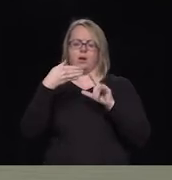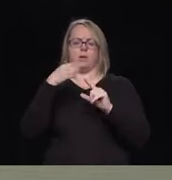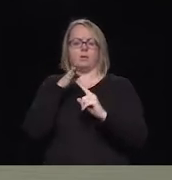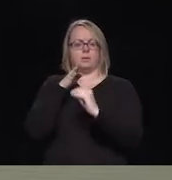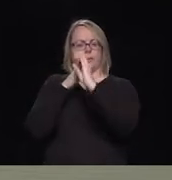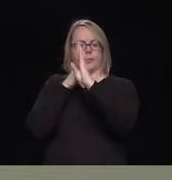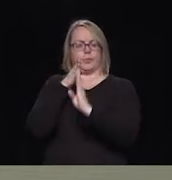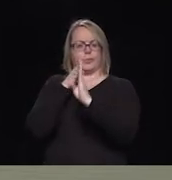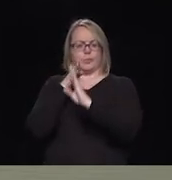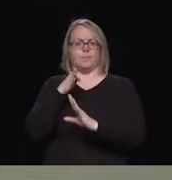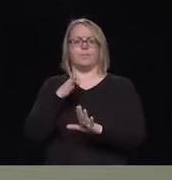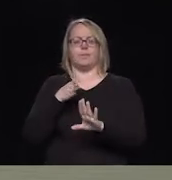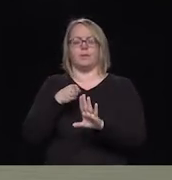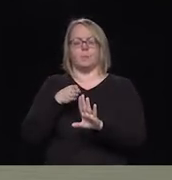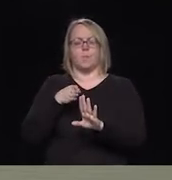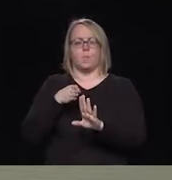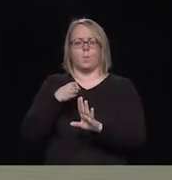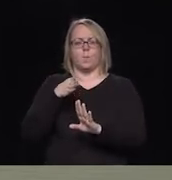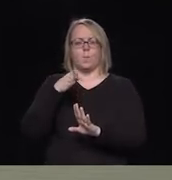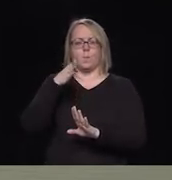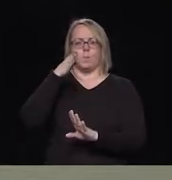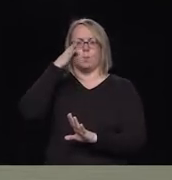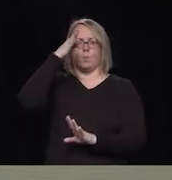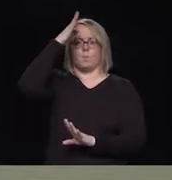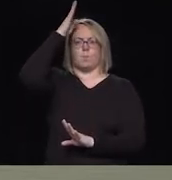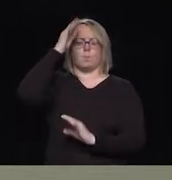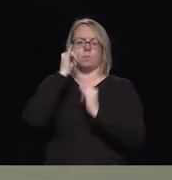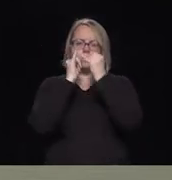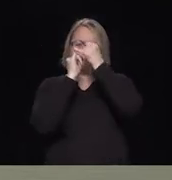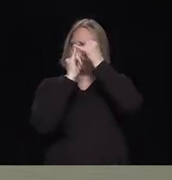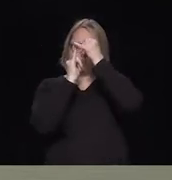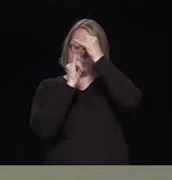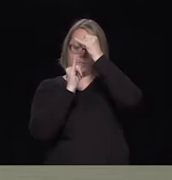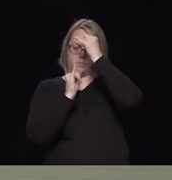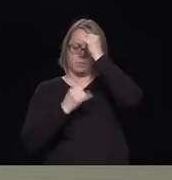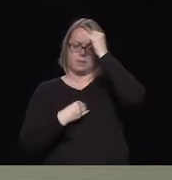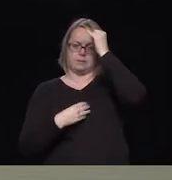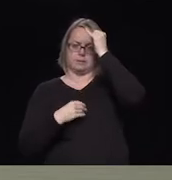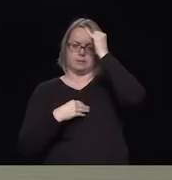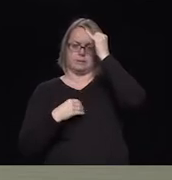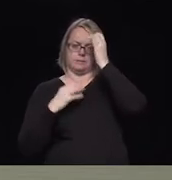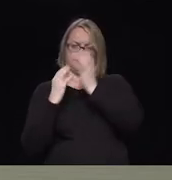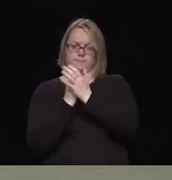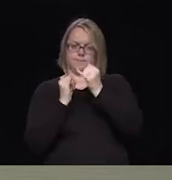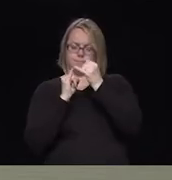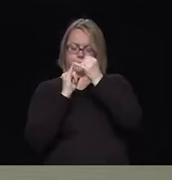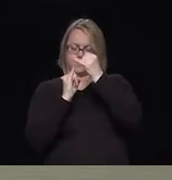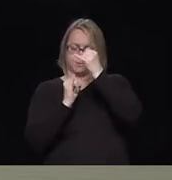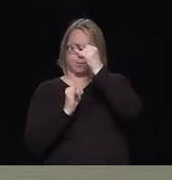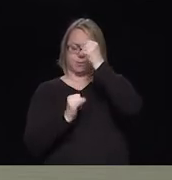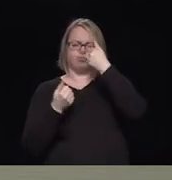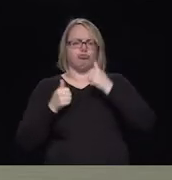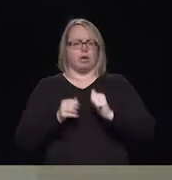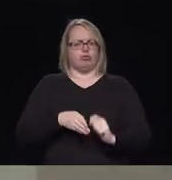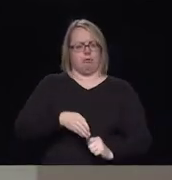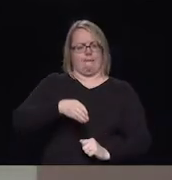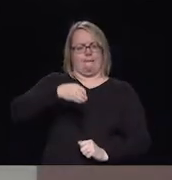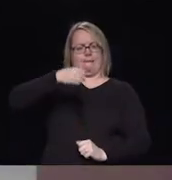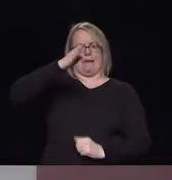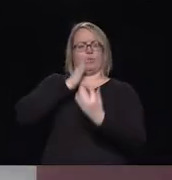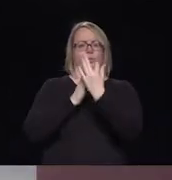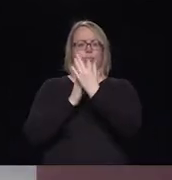Keep it perpendicular to the canvas so that it's nice and straight. And without pushing it too hard,